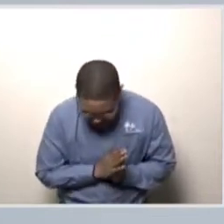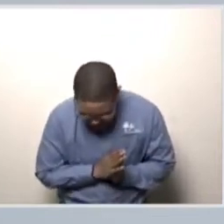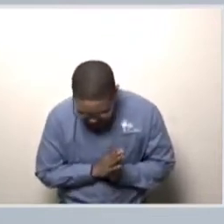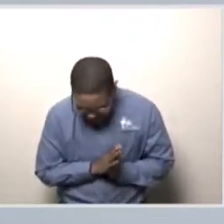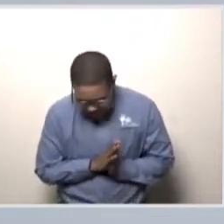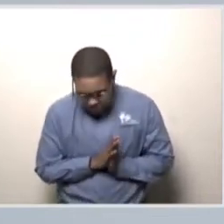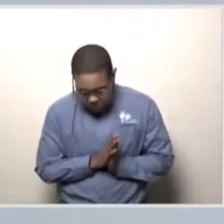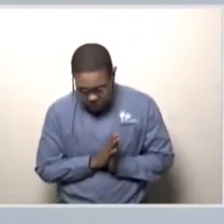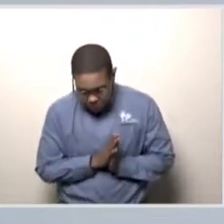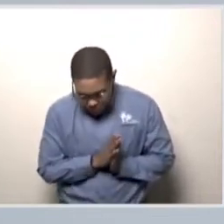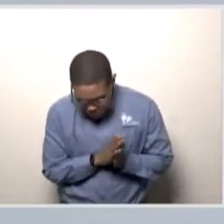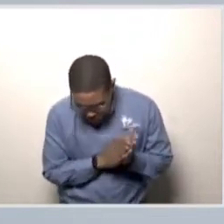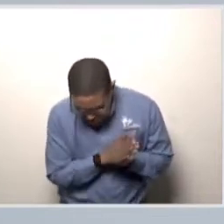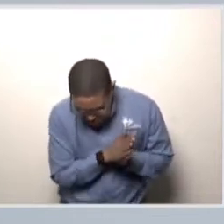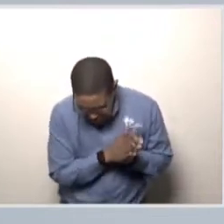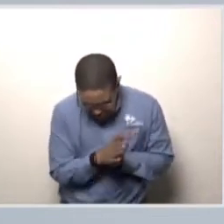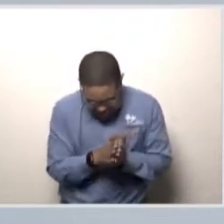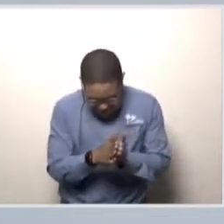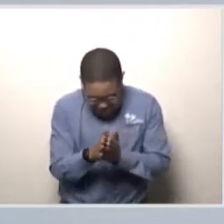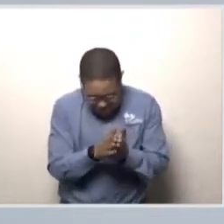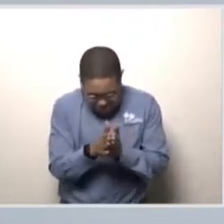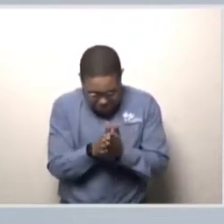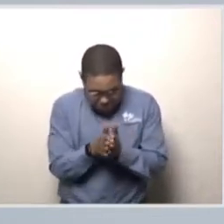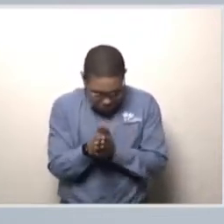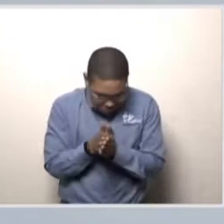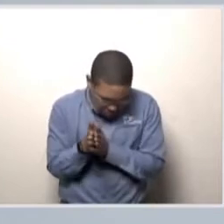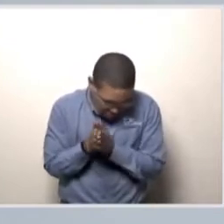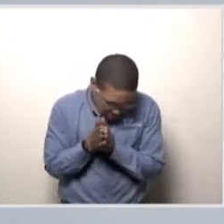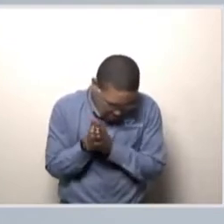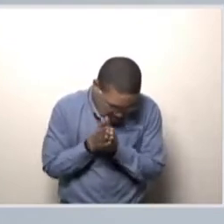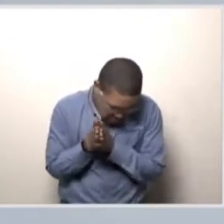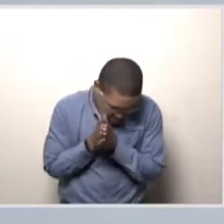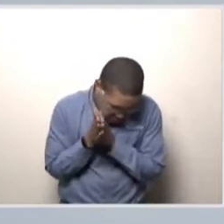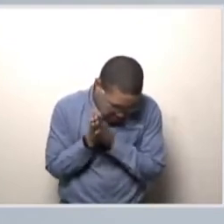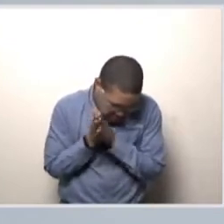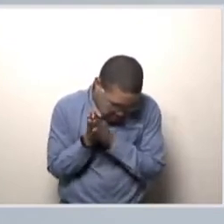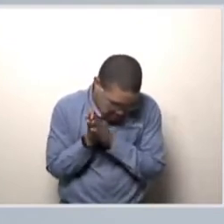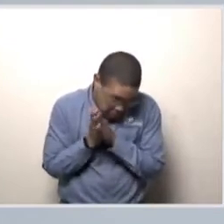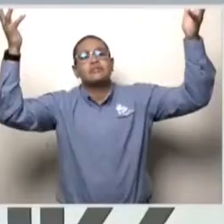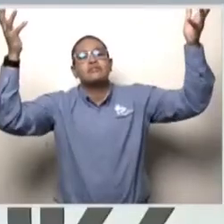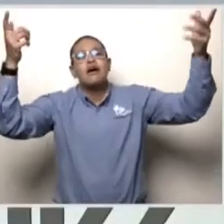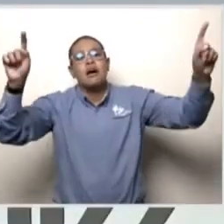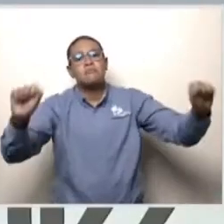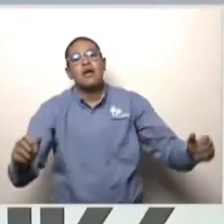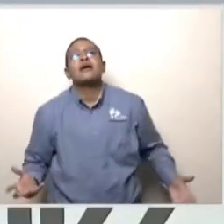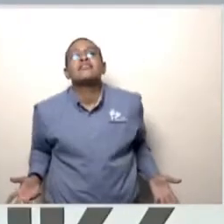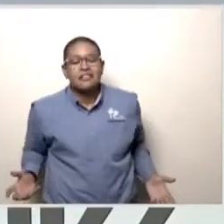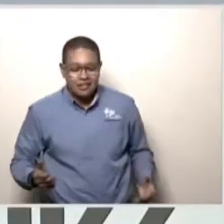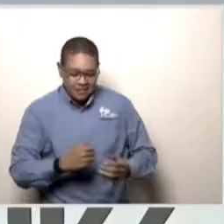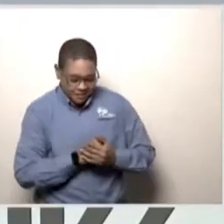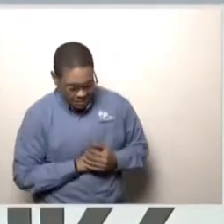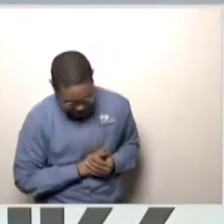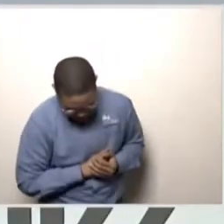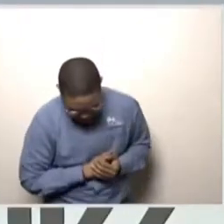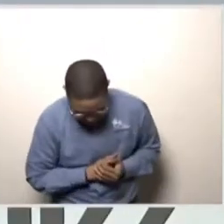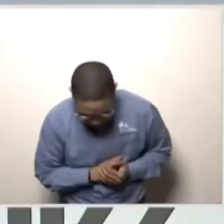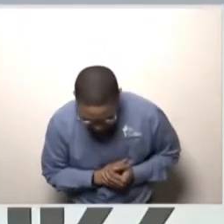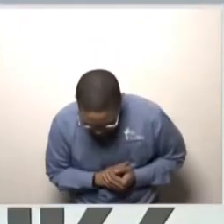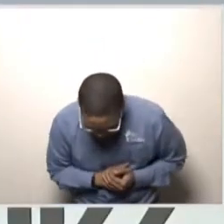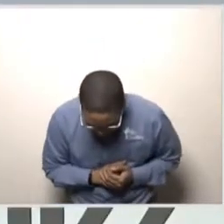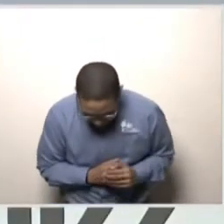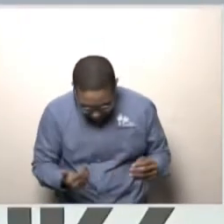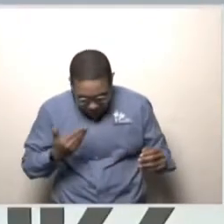Through that, you can rise to greater heights. Thank you both. This, the